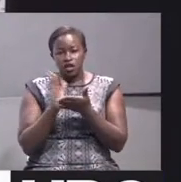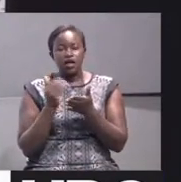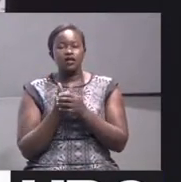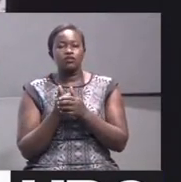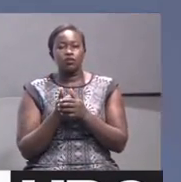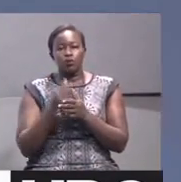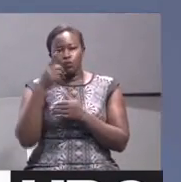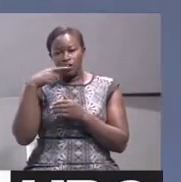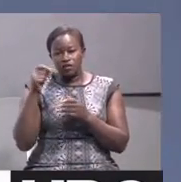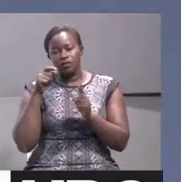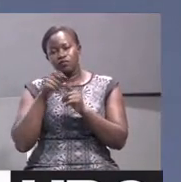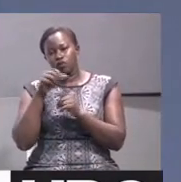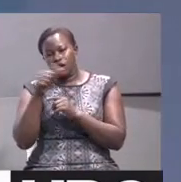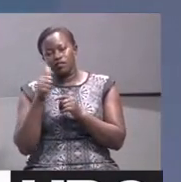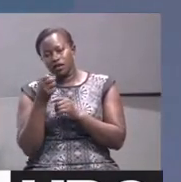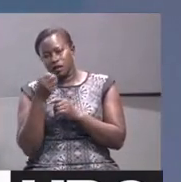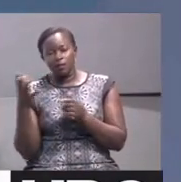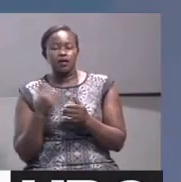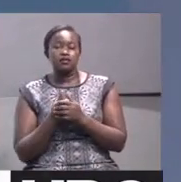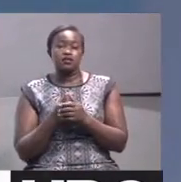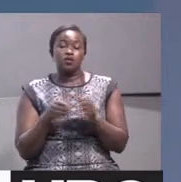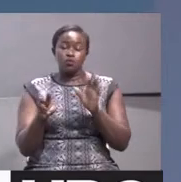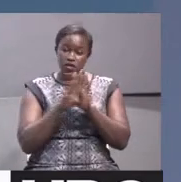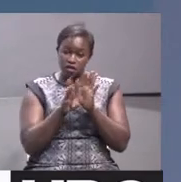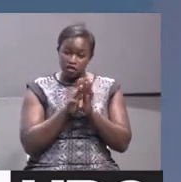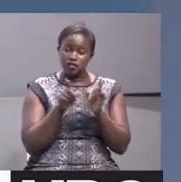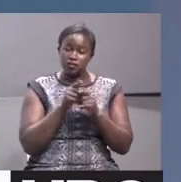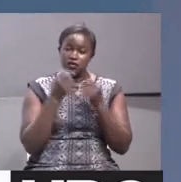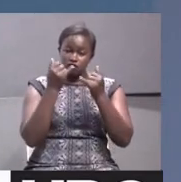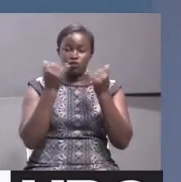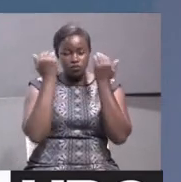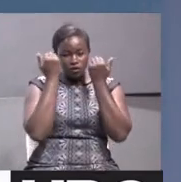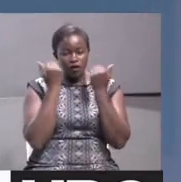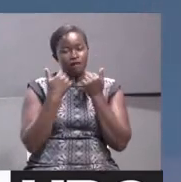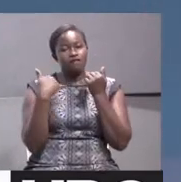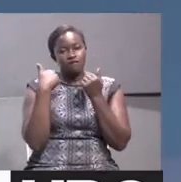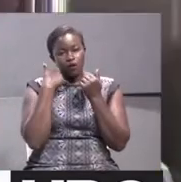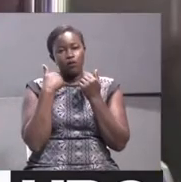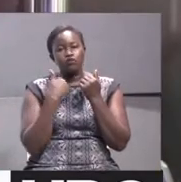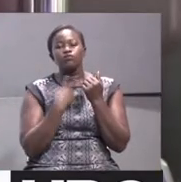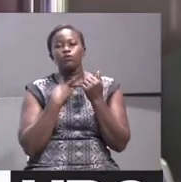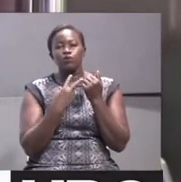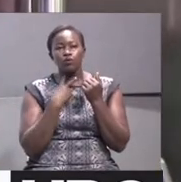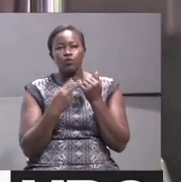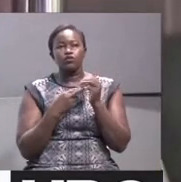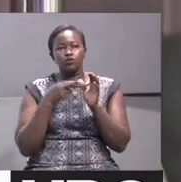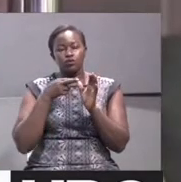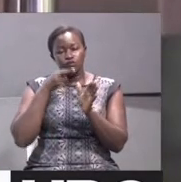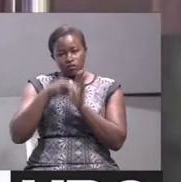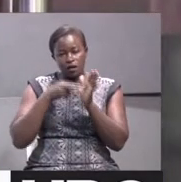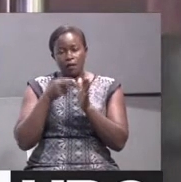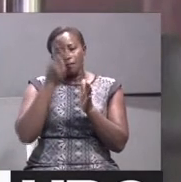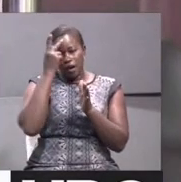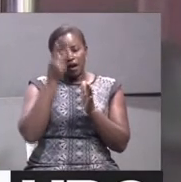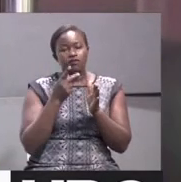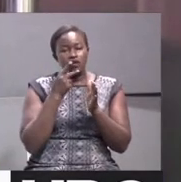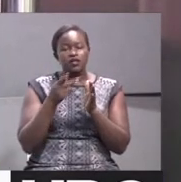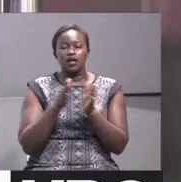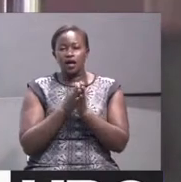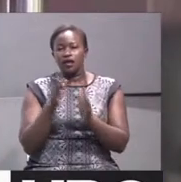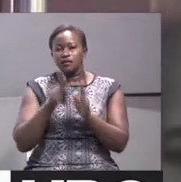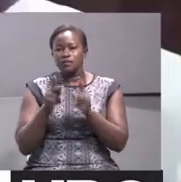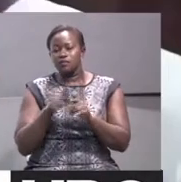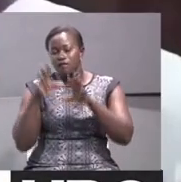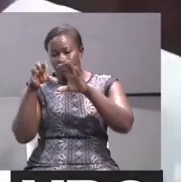numbers. The witness also disclosed to court the phone audio recordings between the parents and the kidnappers requesting